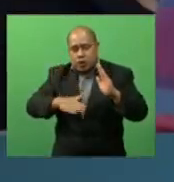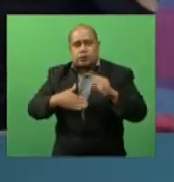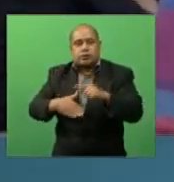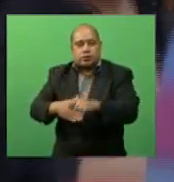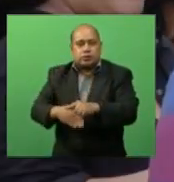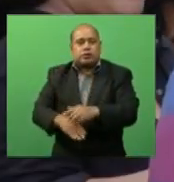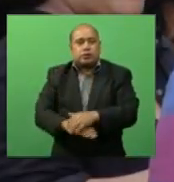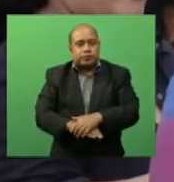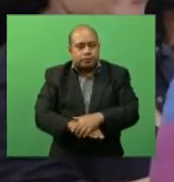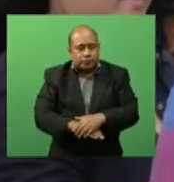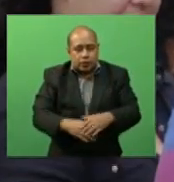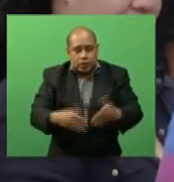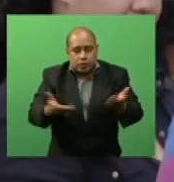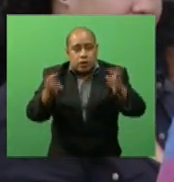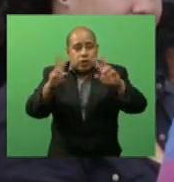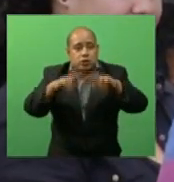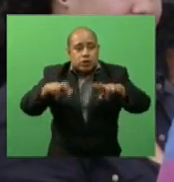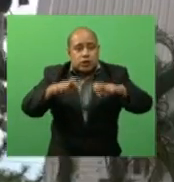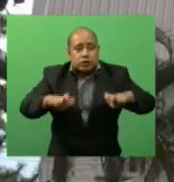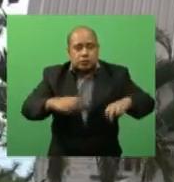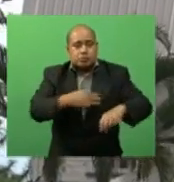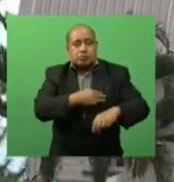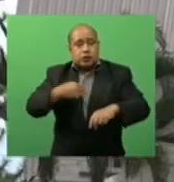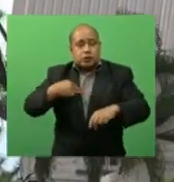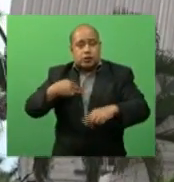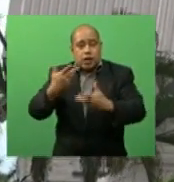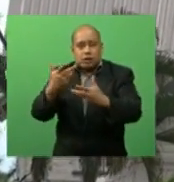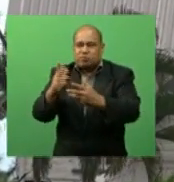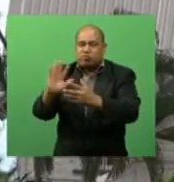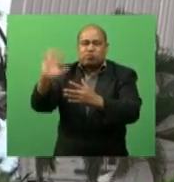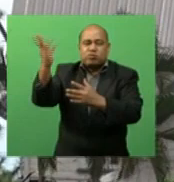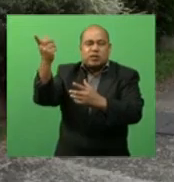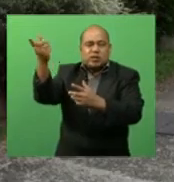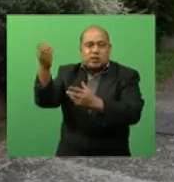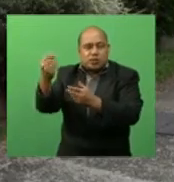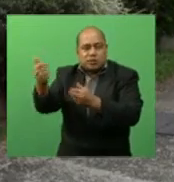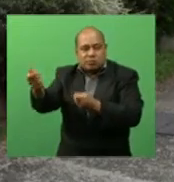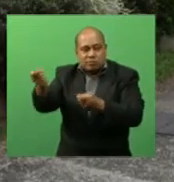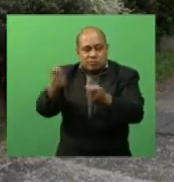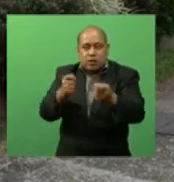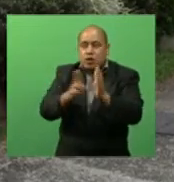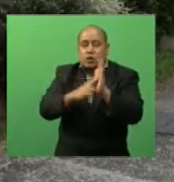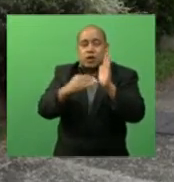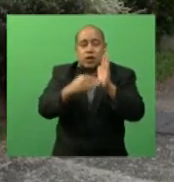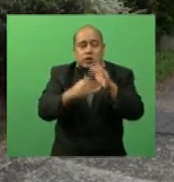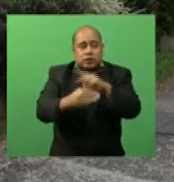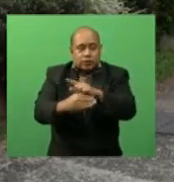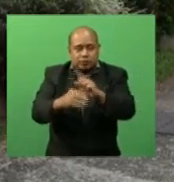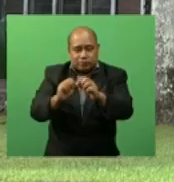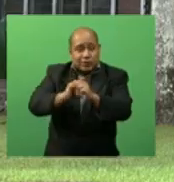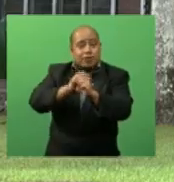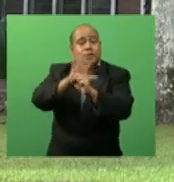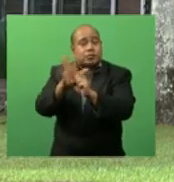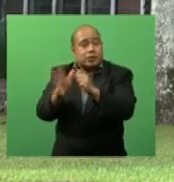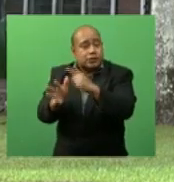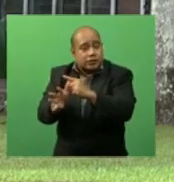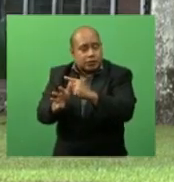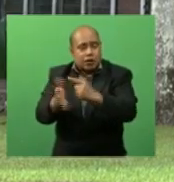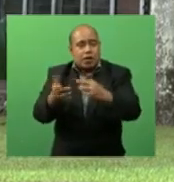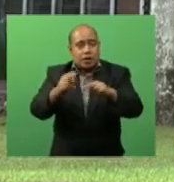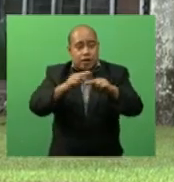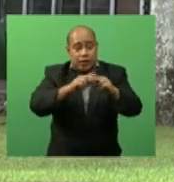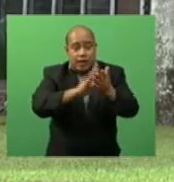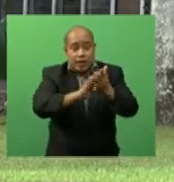of Foreign Affairs and Trade New Zealand. Due to COVID-19 restrictions, the FHEC is conducting the survey online via